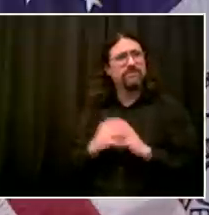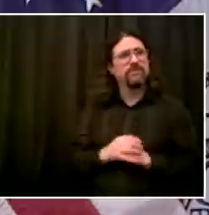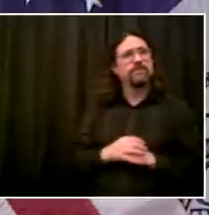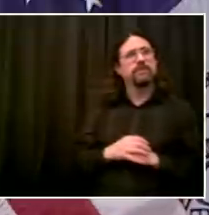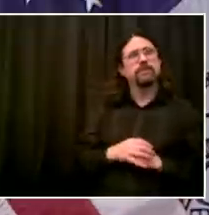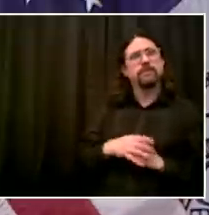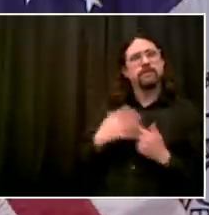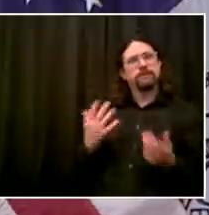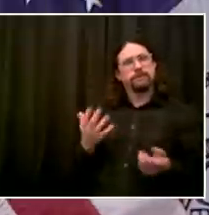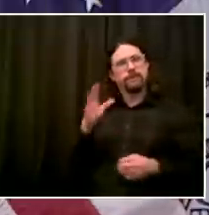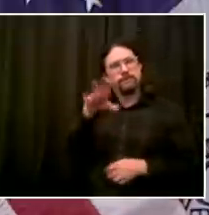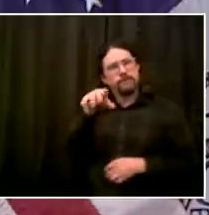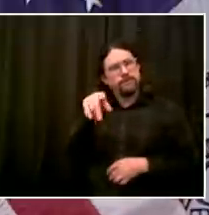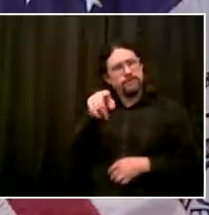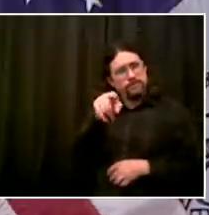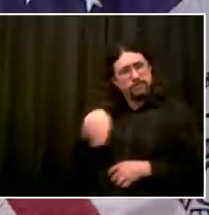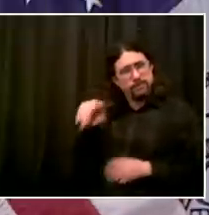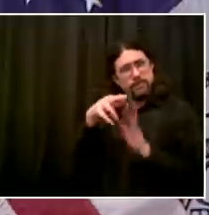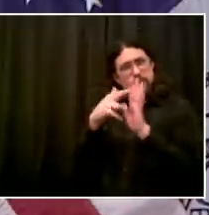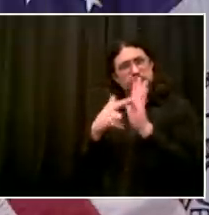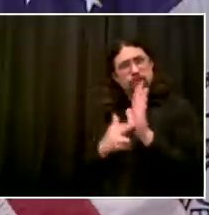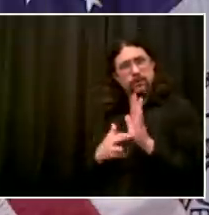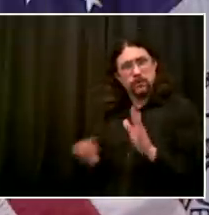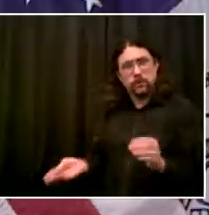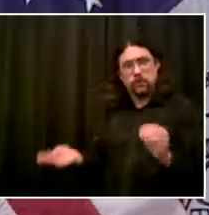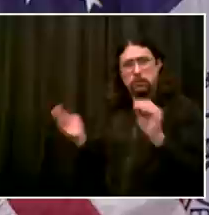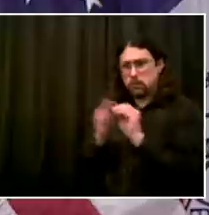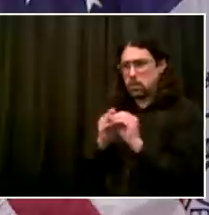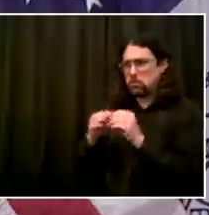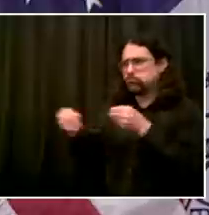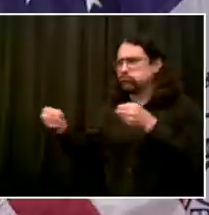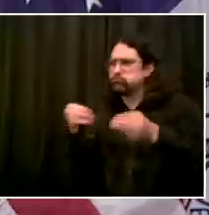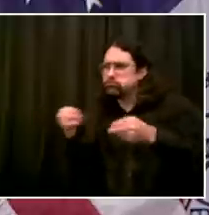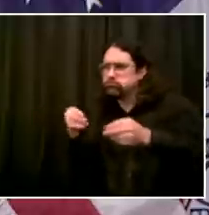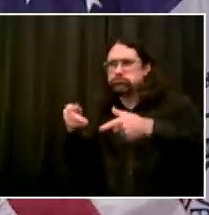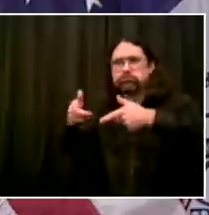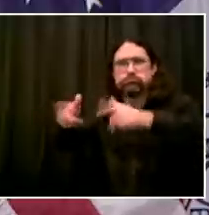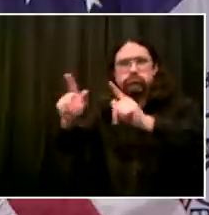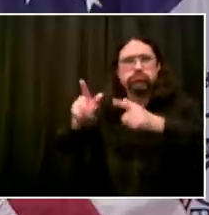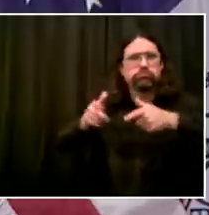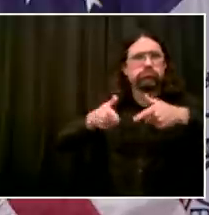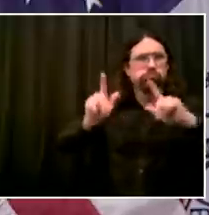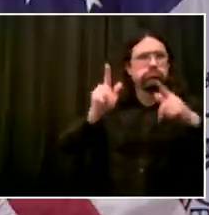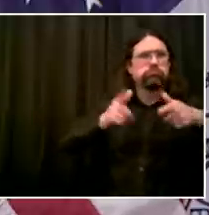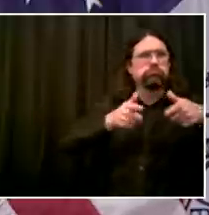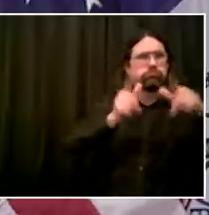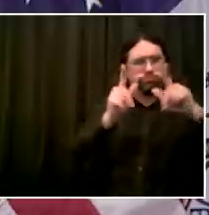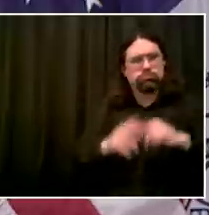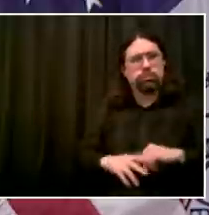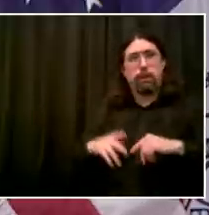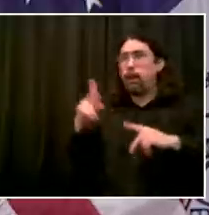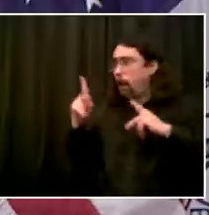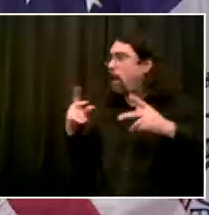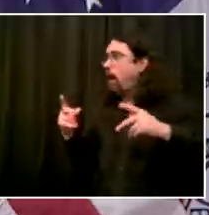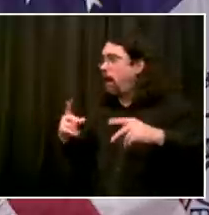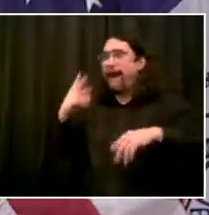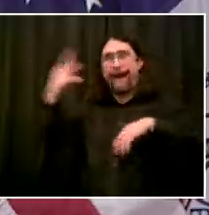go up as long as the virus is present in our population. We know this. You know this. So the measures